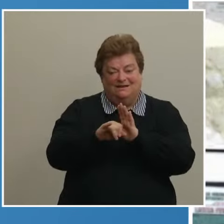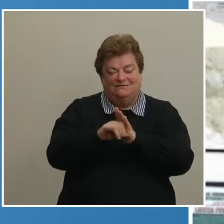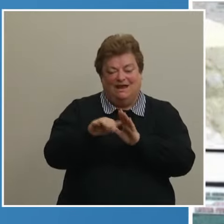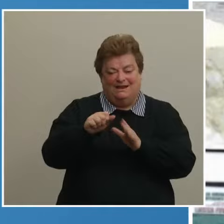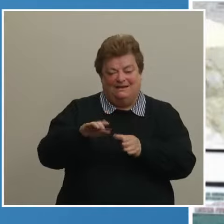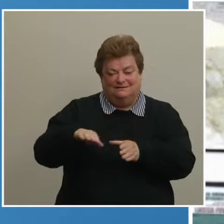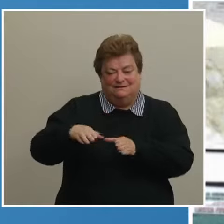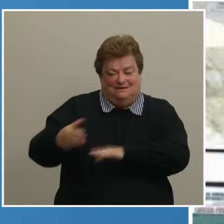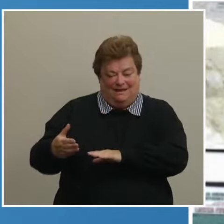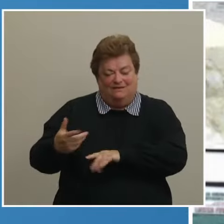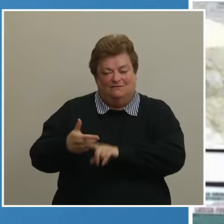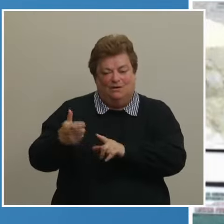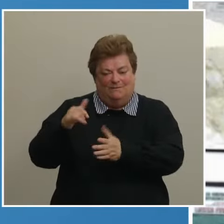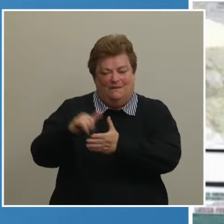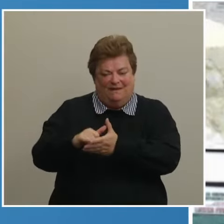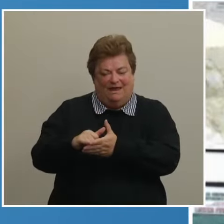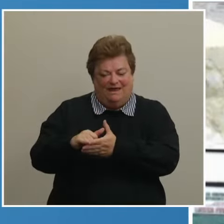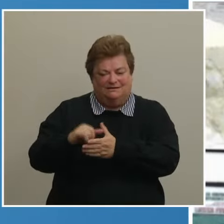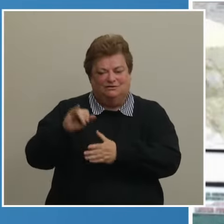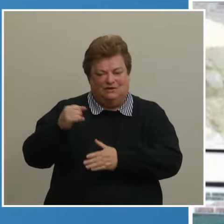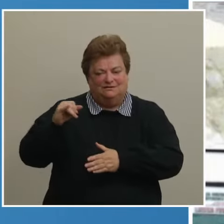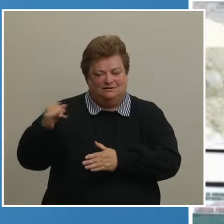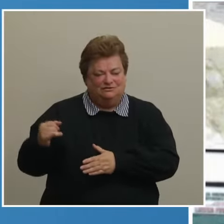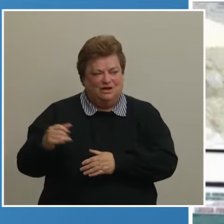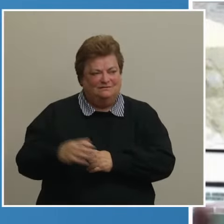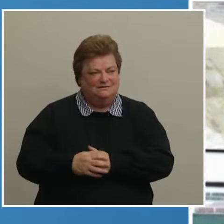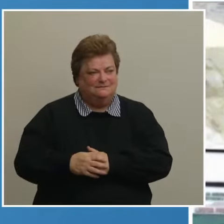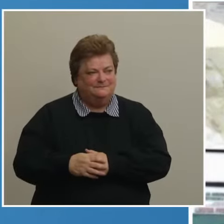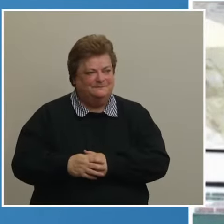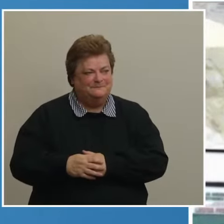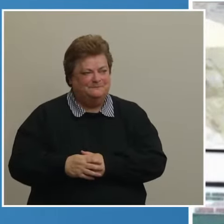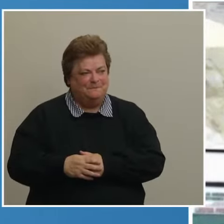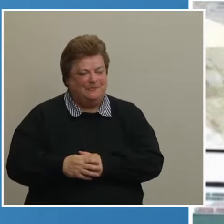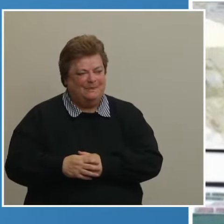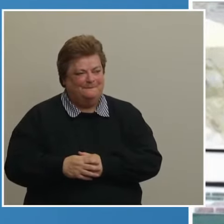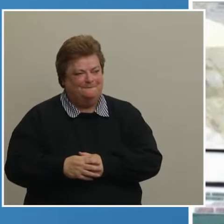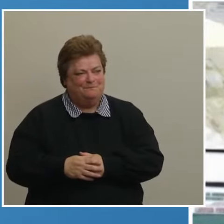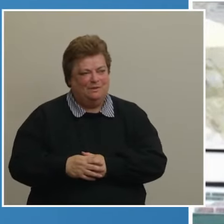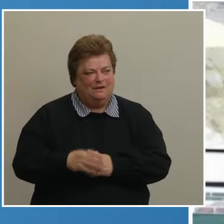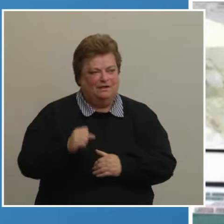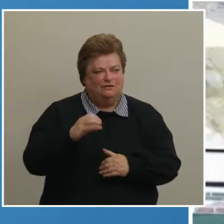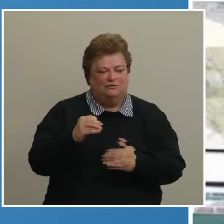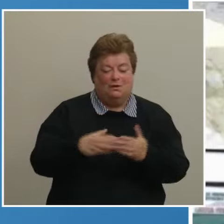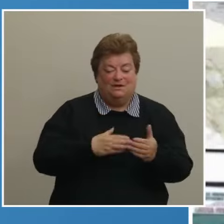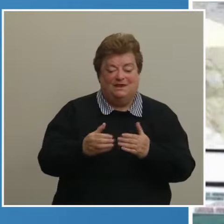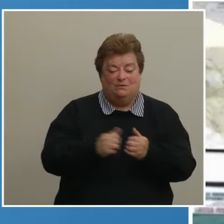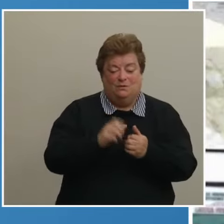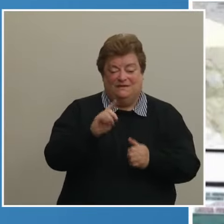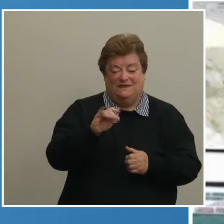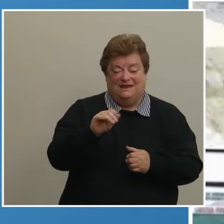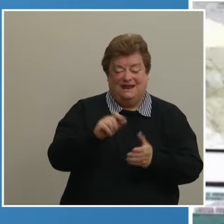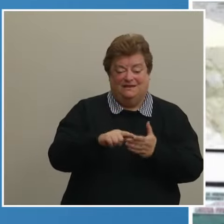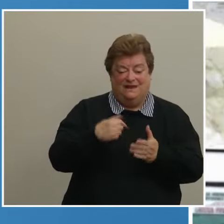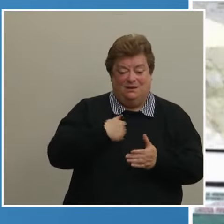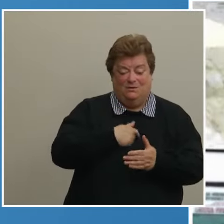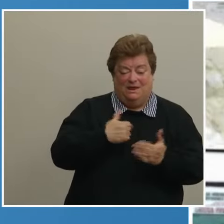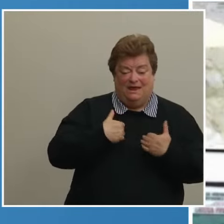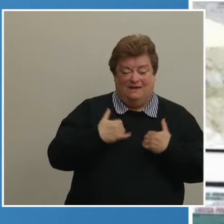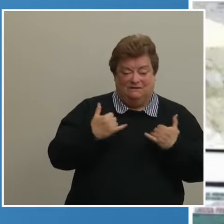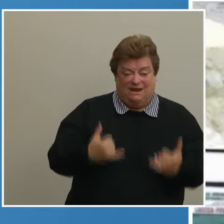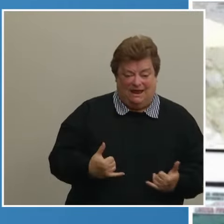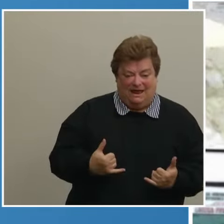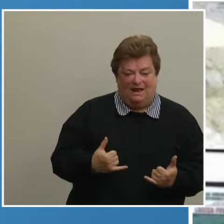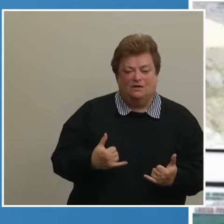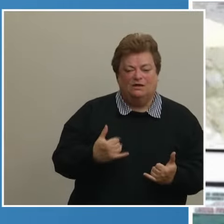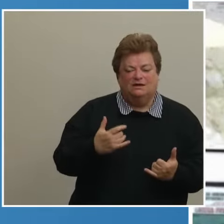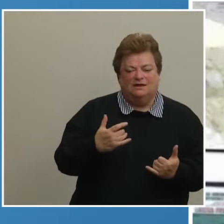effect. So the balance for vaccination versus non, even with the data we know now, far skews